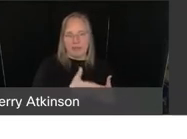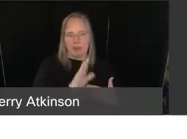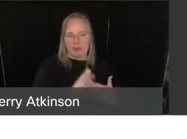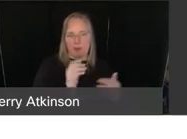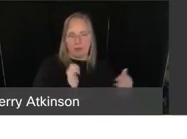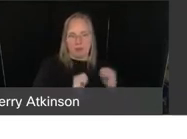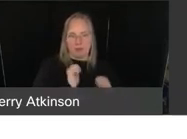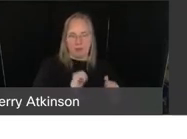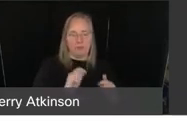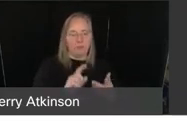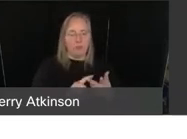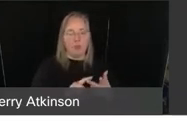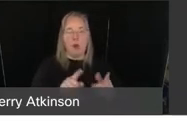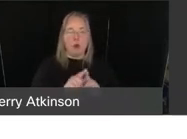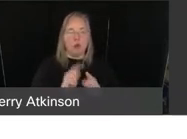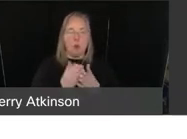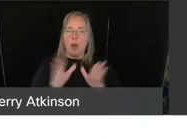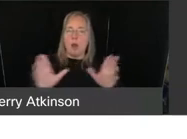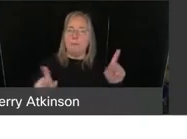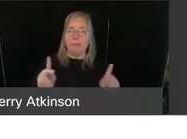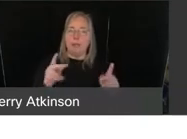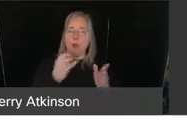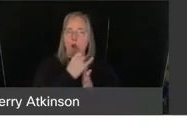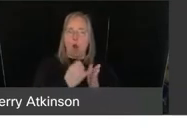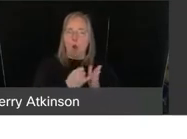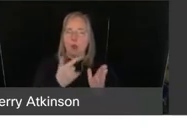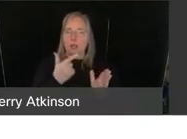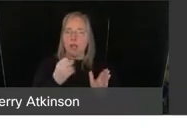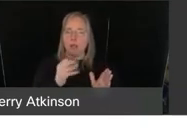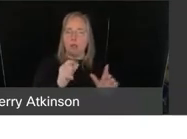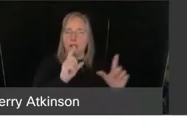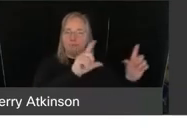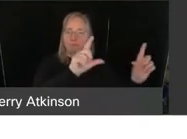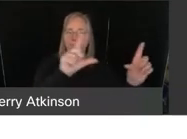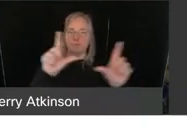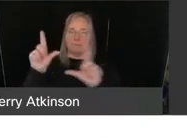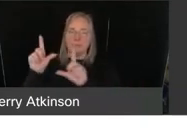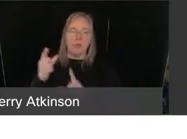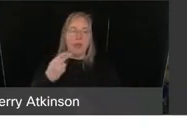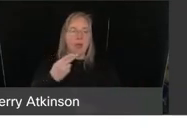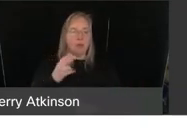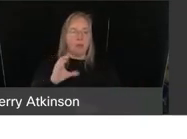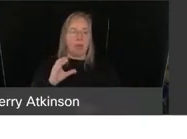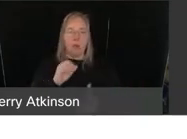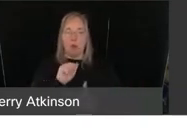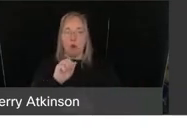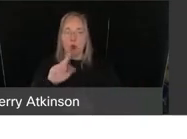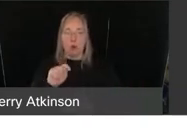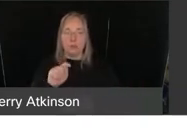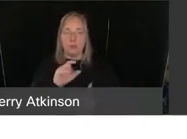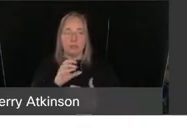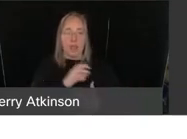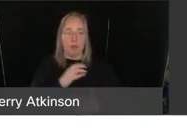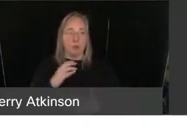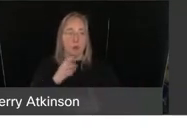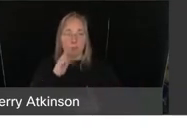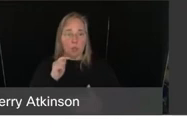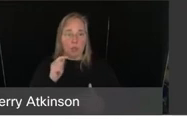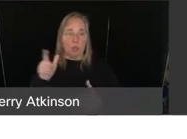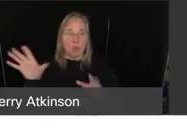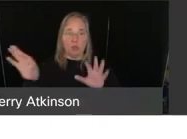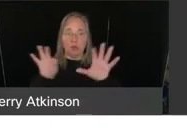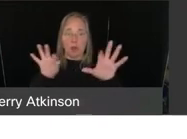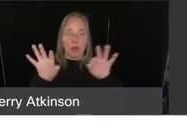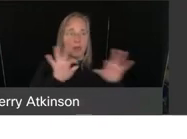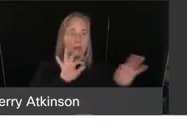public art gallery that the Howard County Arts Council will be curating. They too have a dance studio and